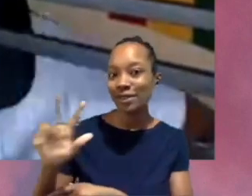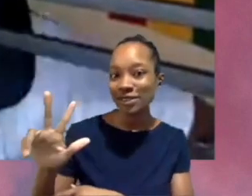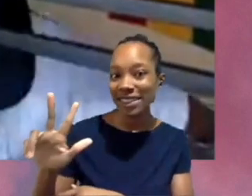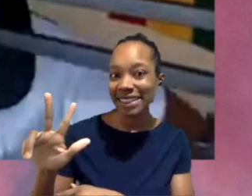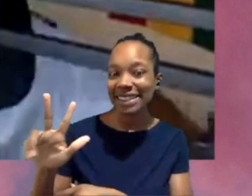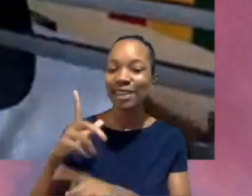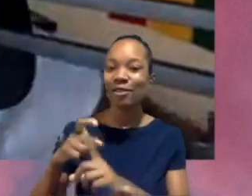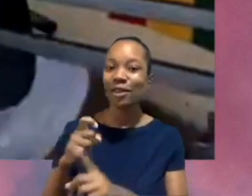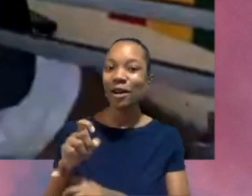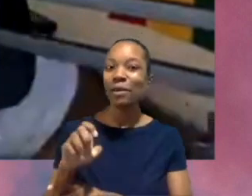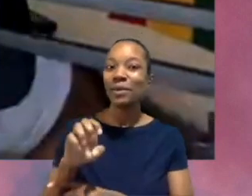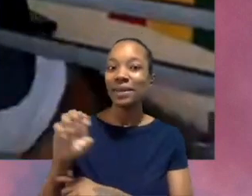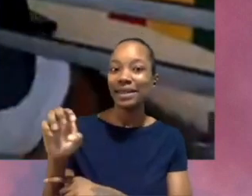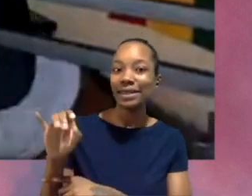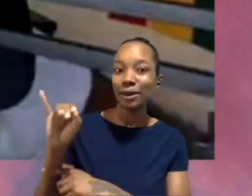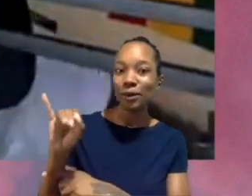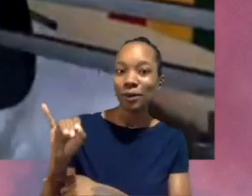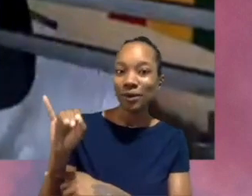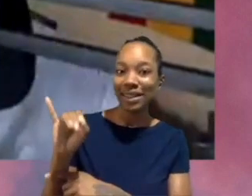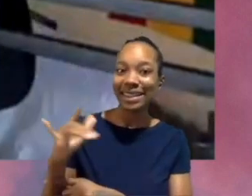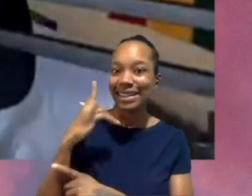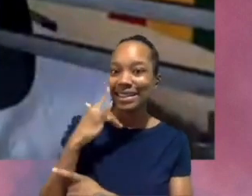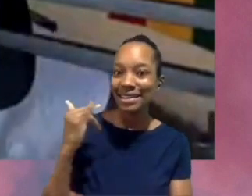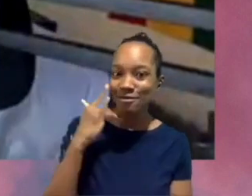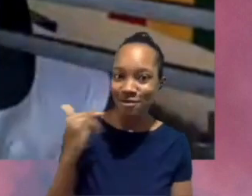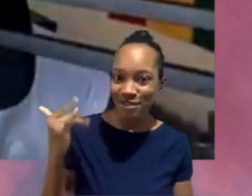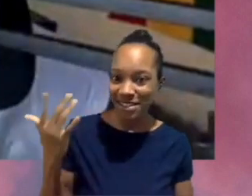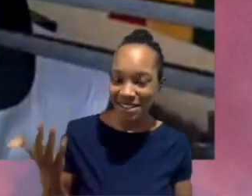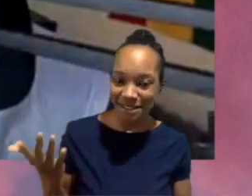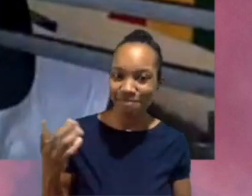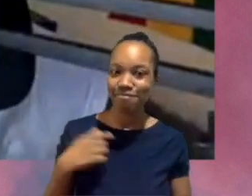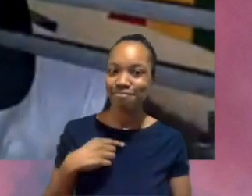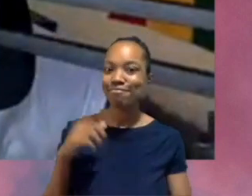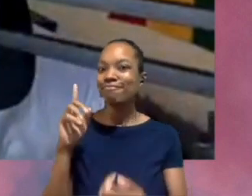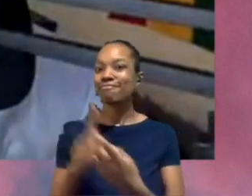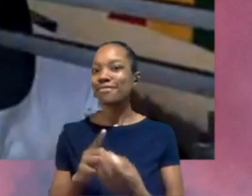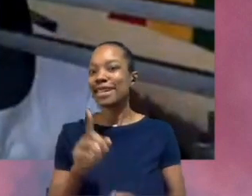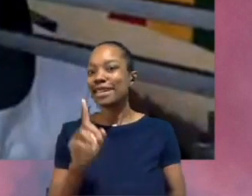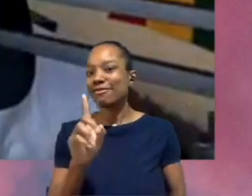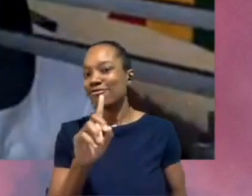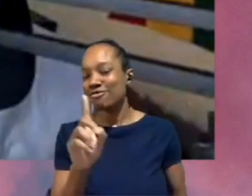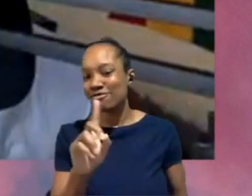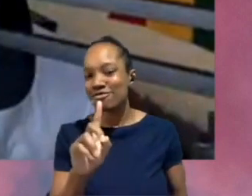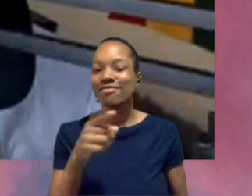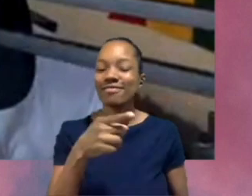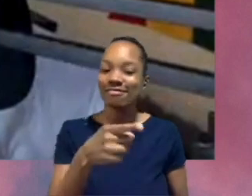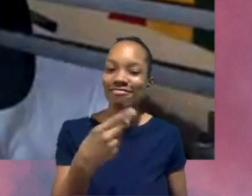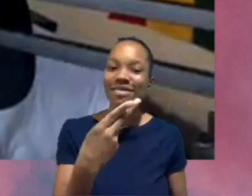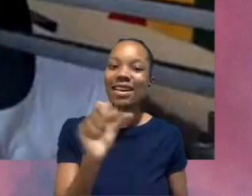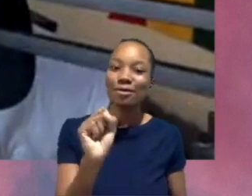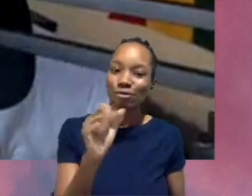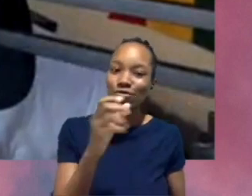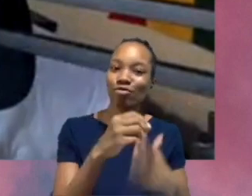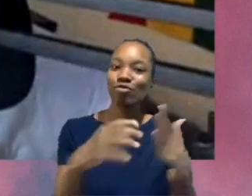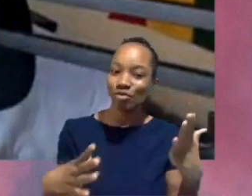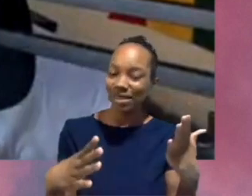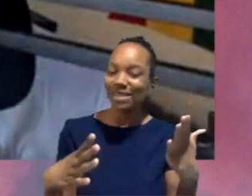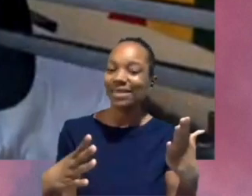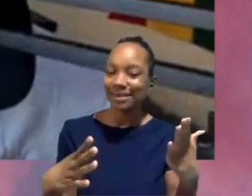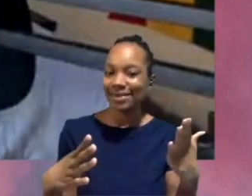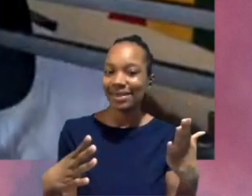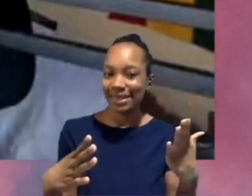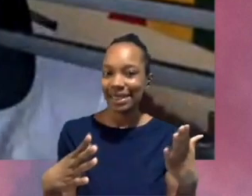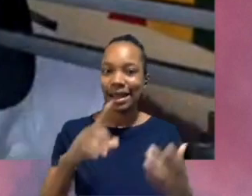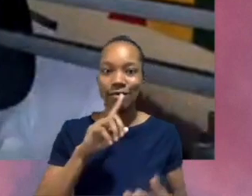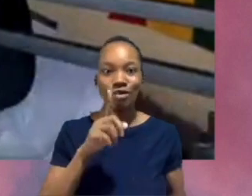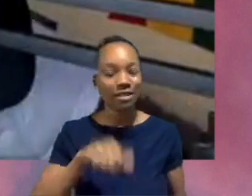Oakland, California, okay? Met this cat as a high school student, and I'm just so incredibly proud to bring him up to the mic right now